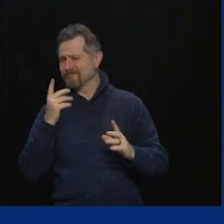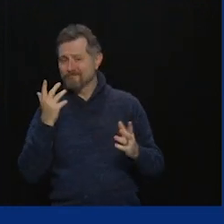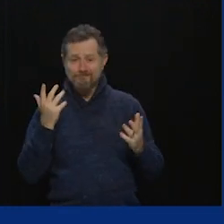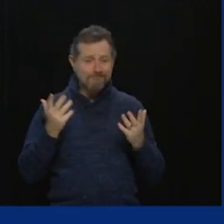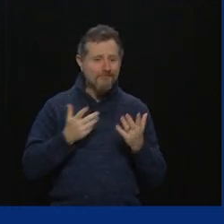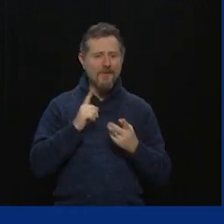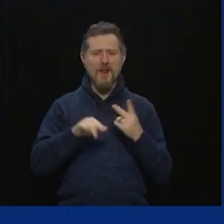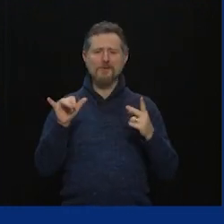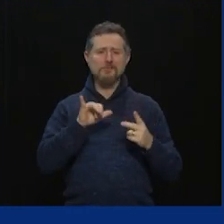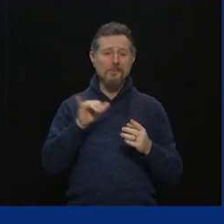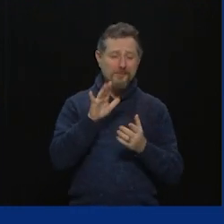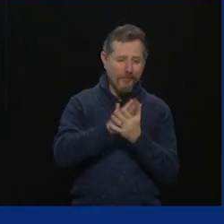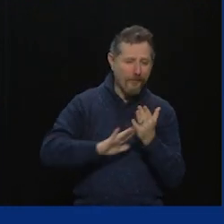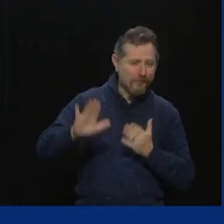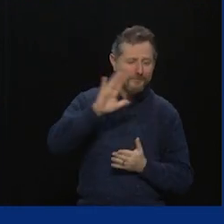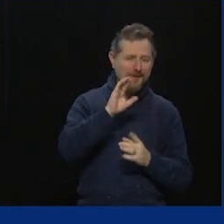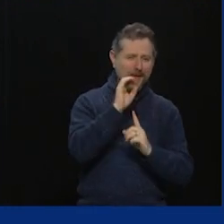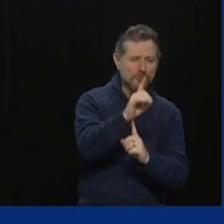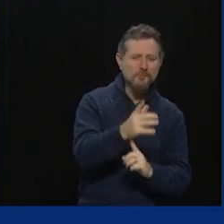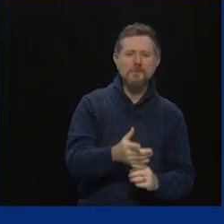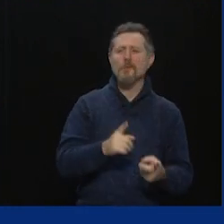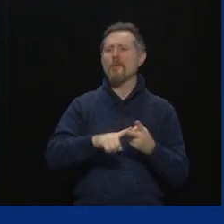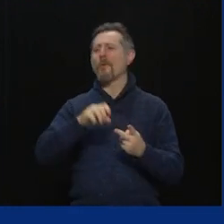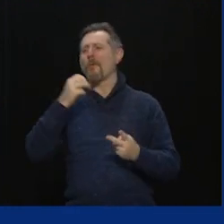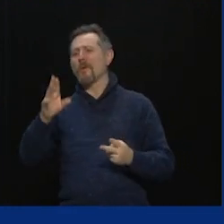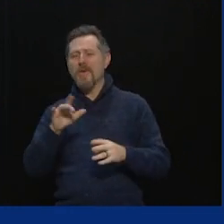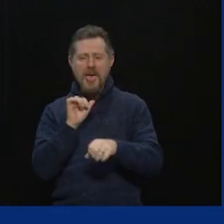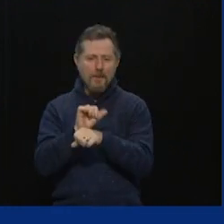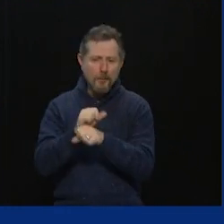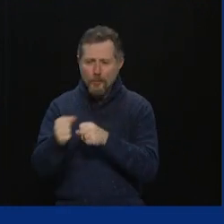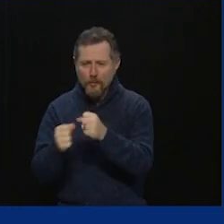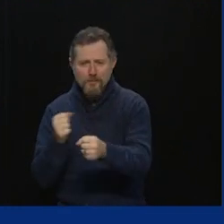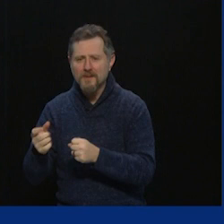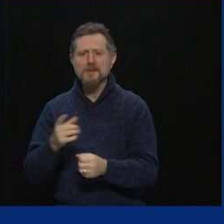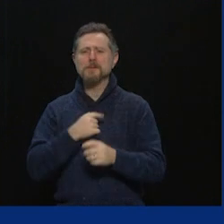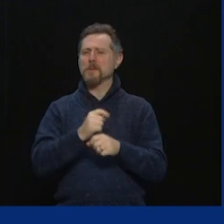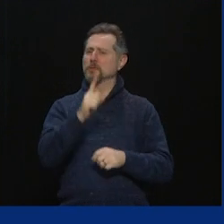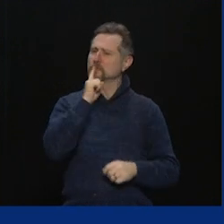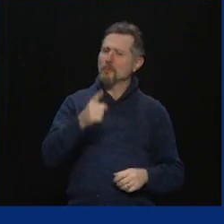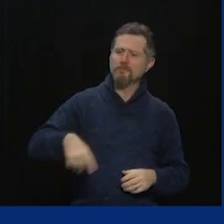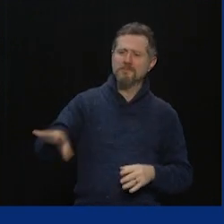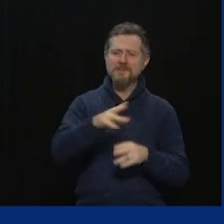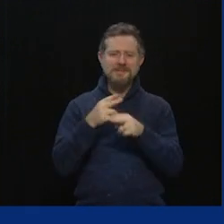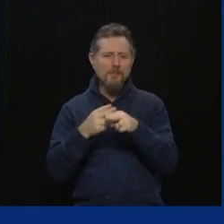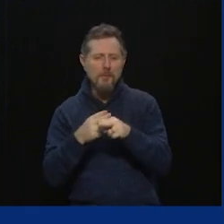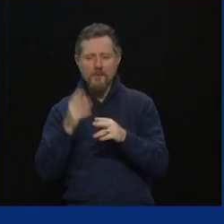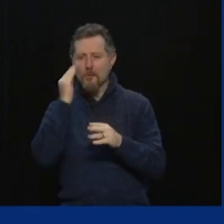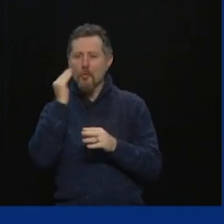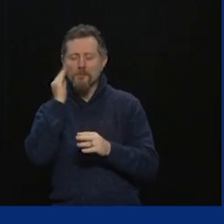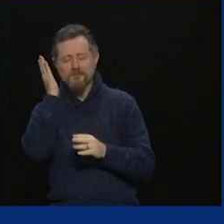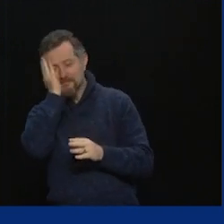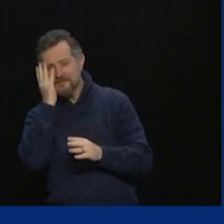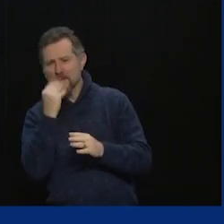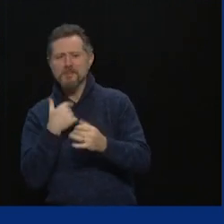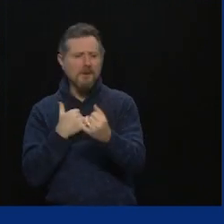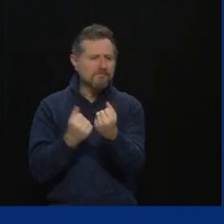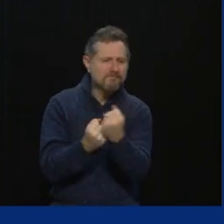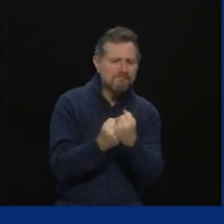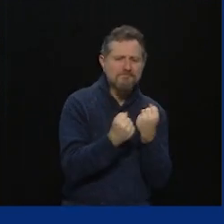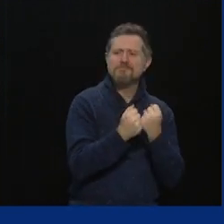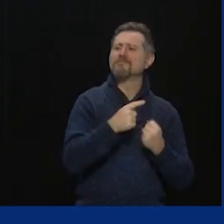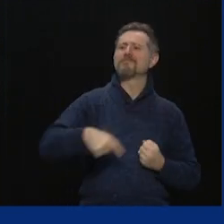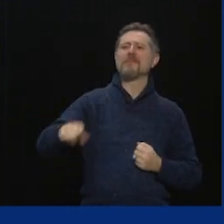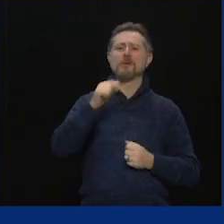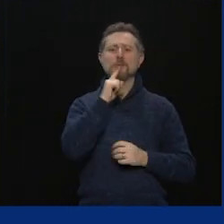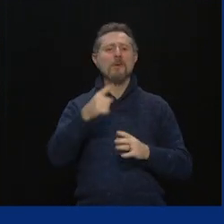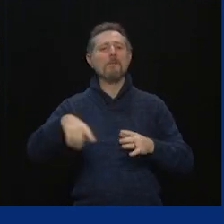an integral member of our great state. And we'll make sure that they have the temporary housing and support they need to just start getting their feet on the ground